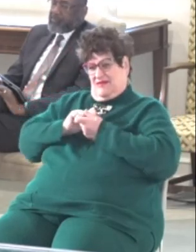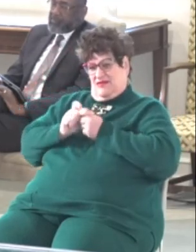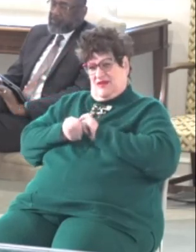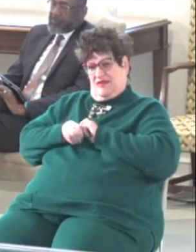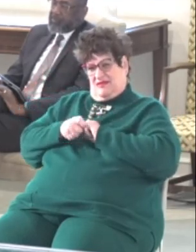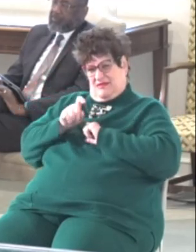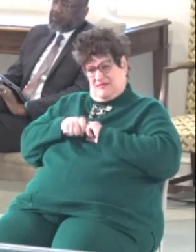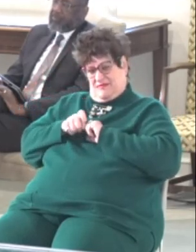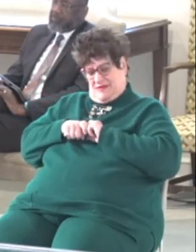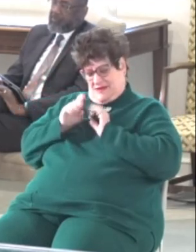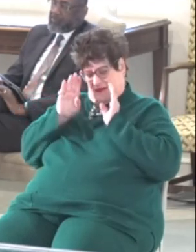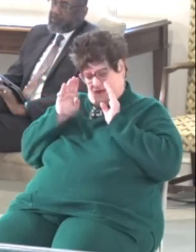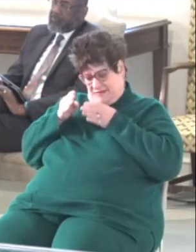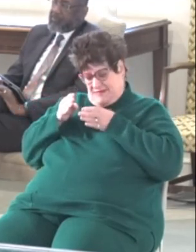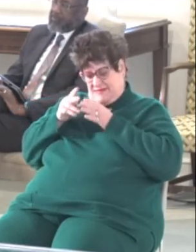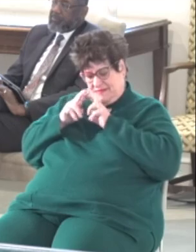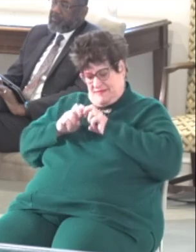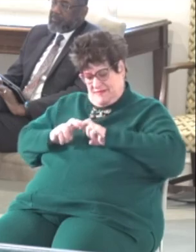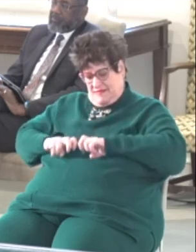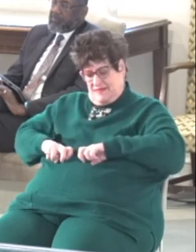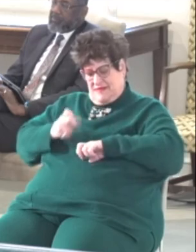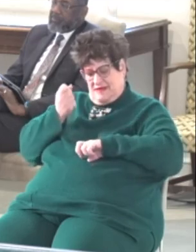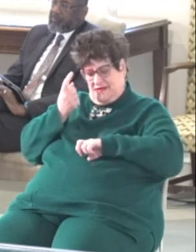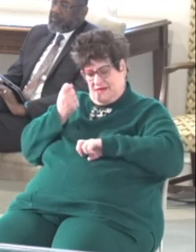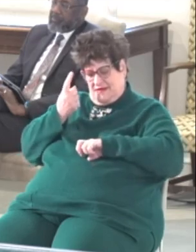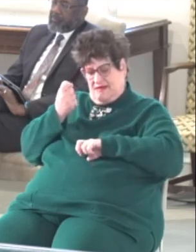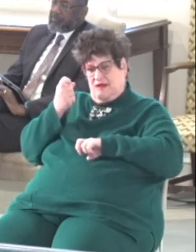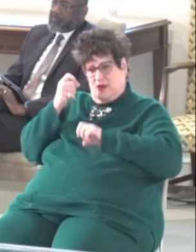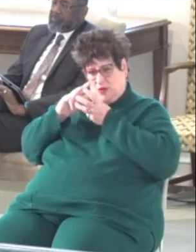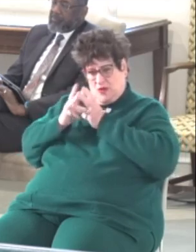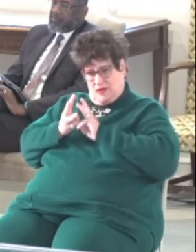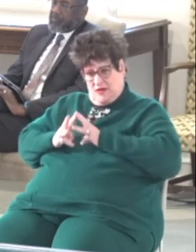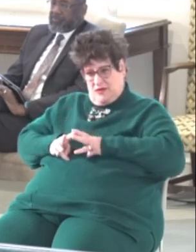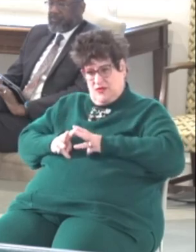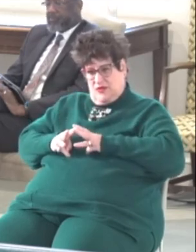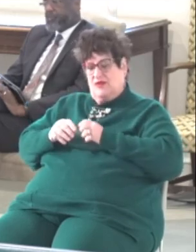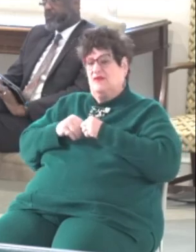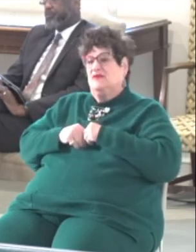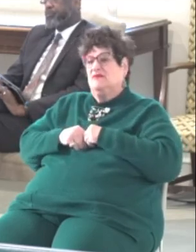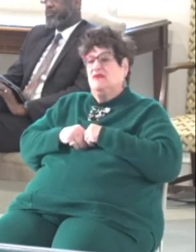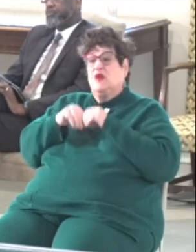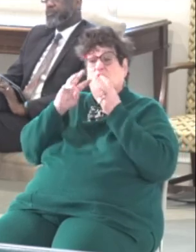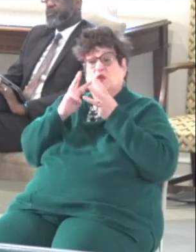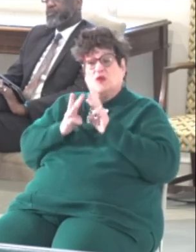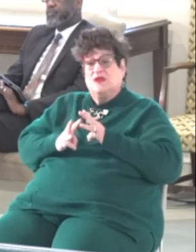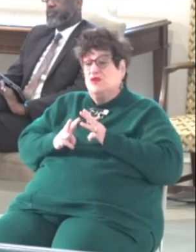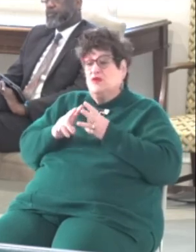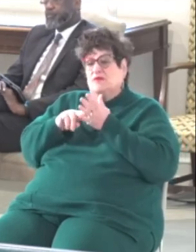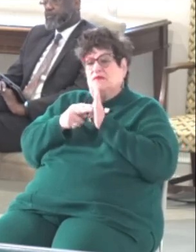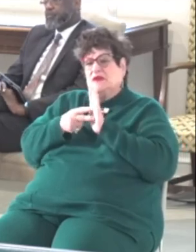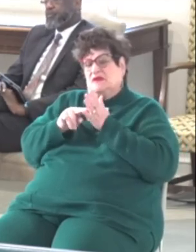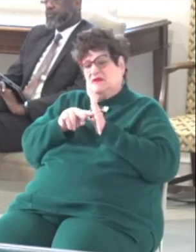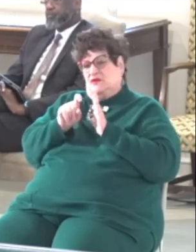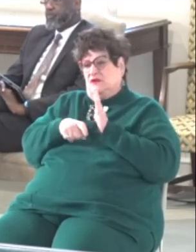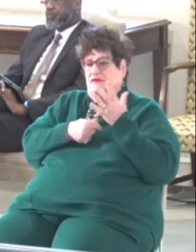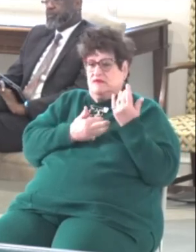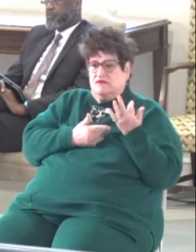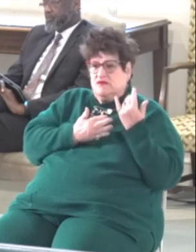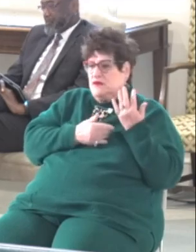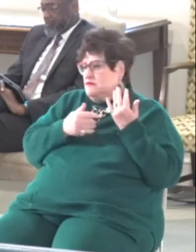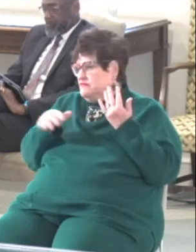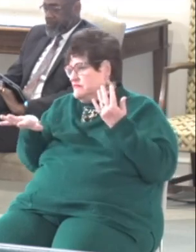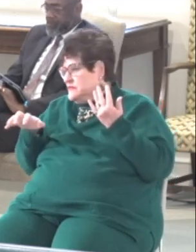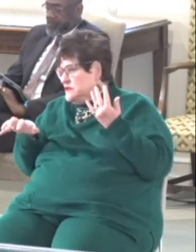attention to winter. Winter on the farm was also about waiting for the ground to thaw, the ice to melt,